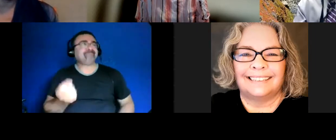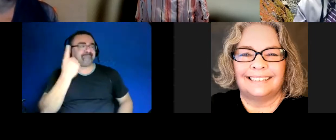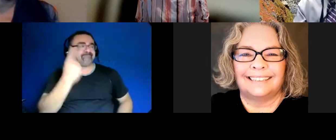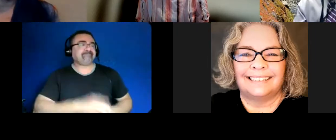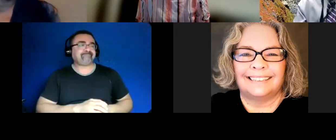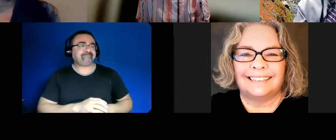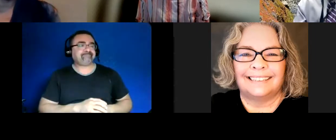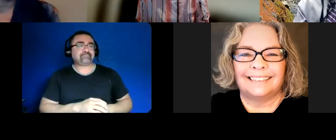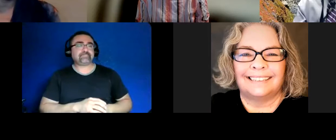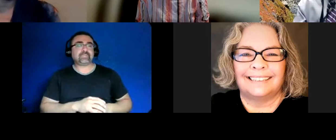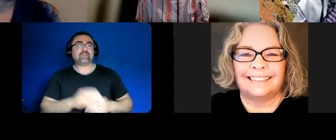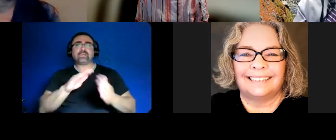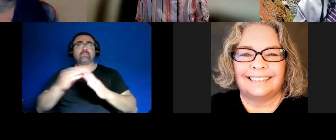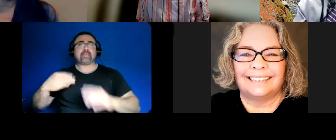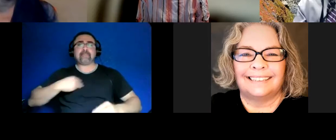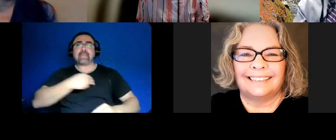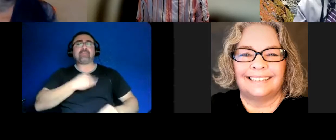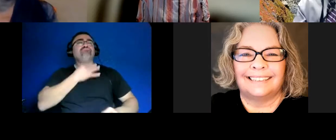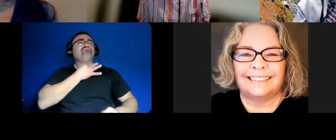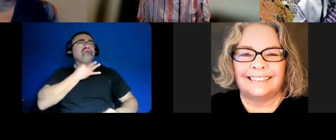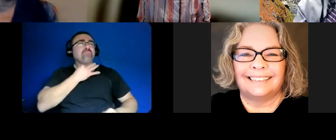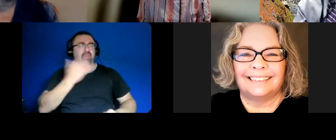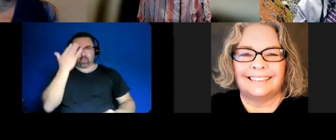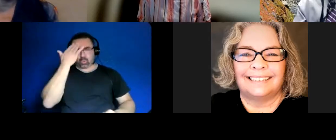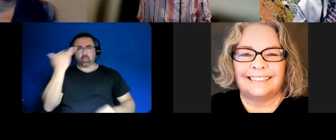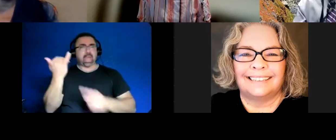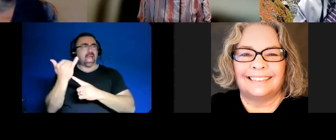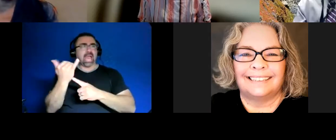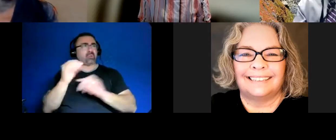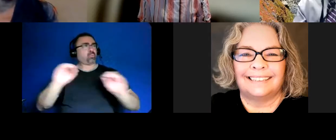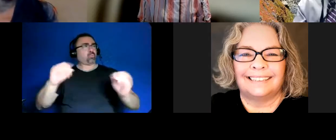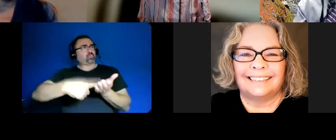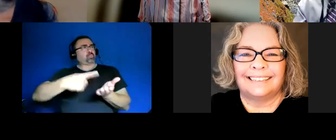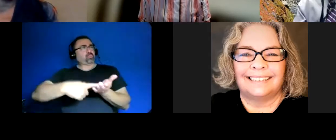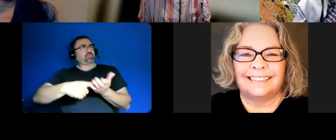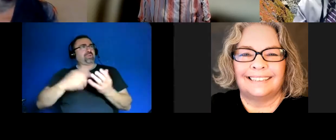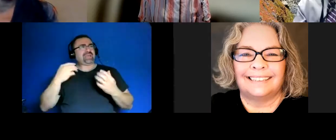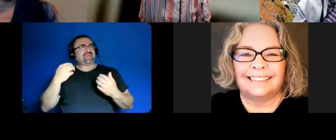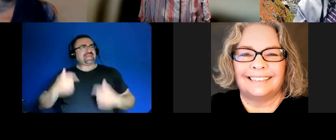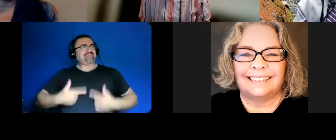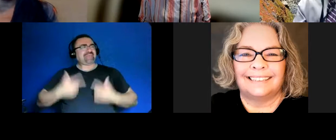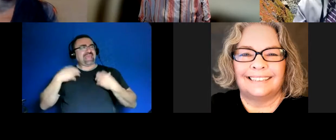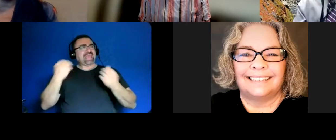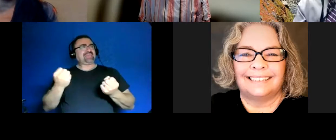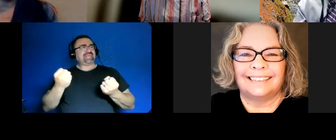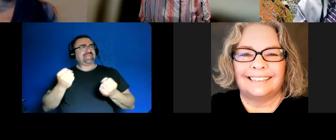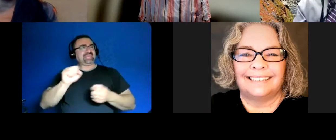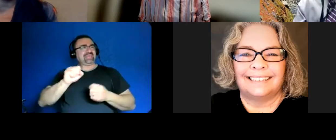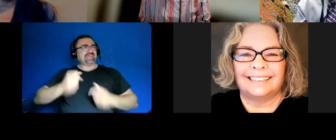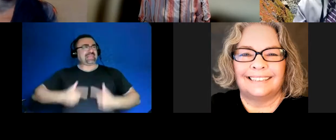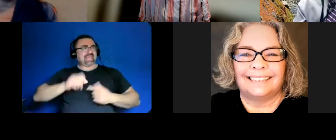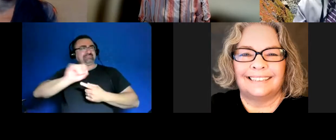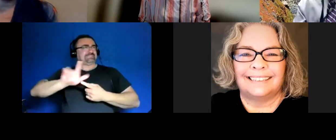So we have a community member that's wondering, why is there no talk of living a healthy lifestyle to reduce the ravages